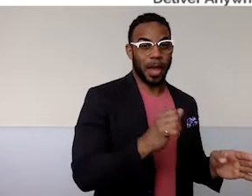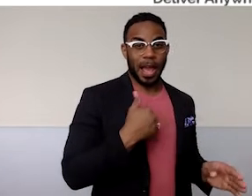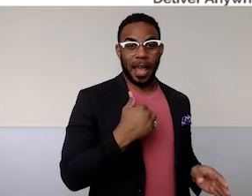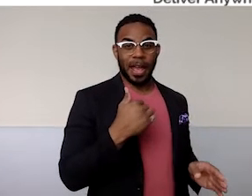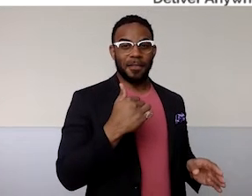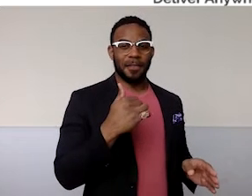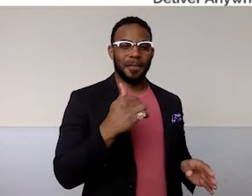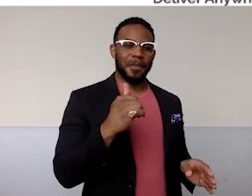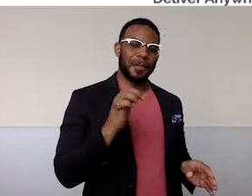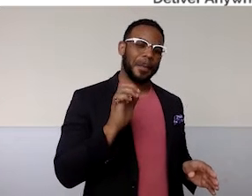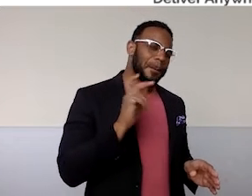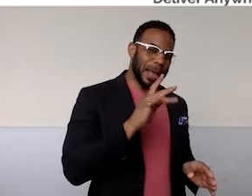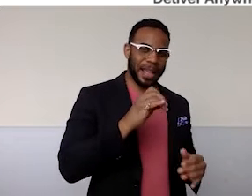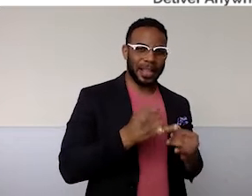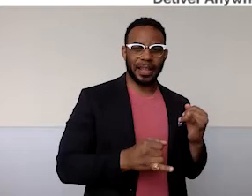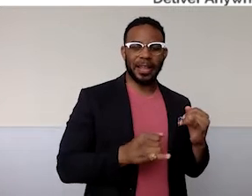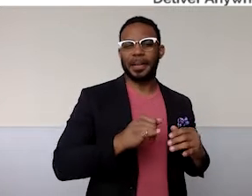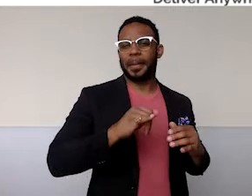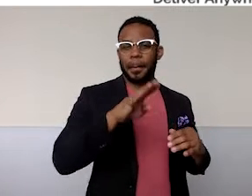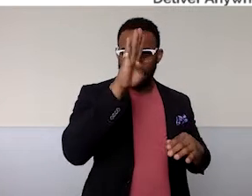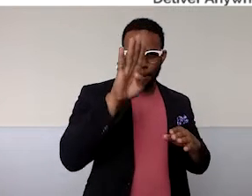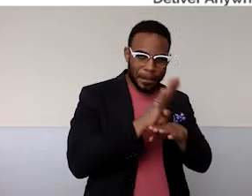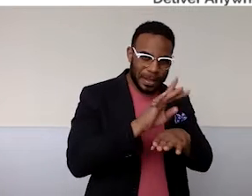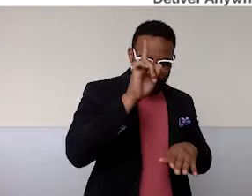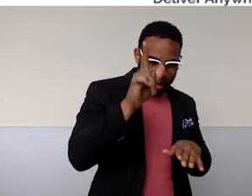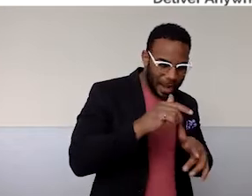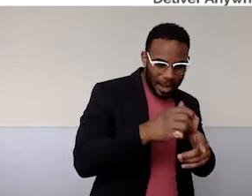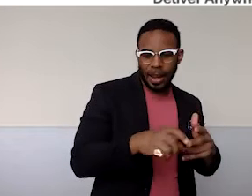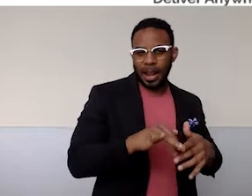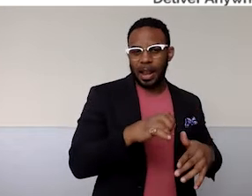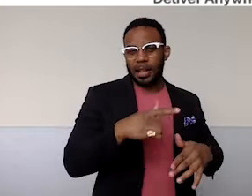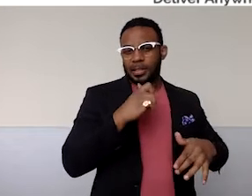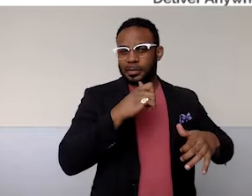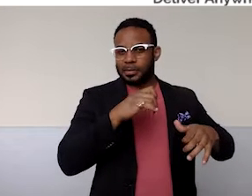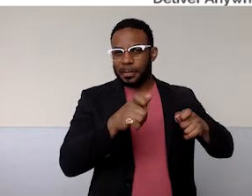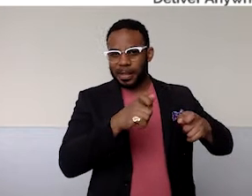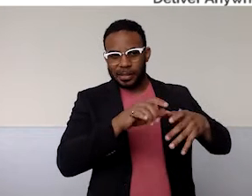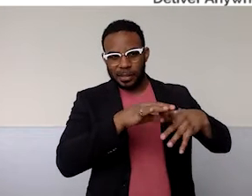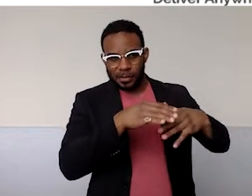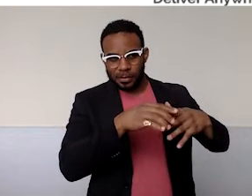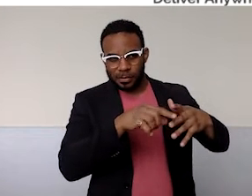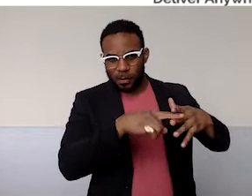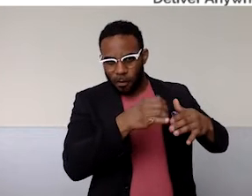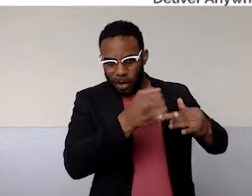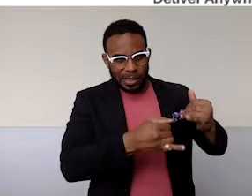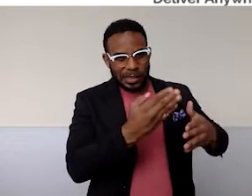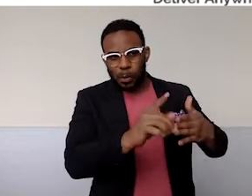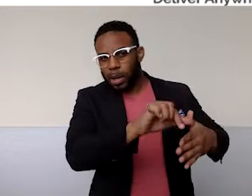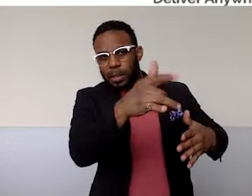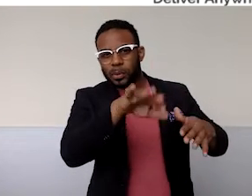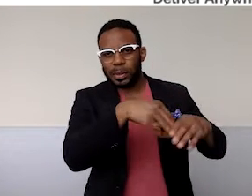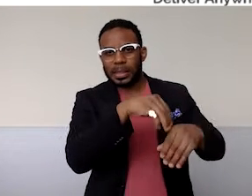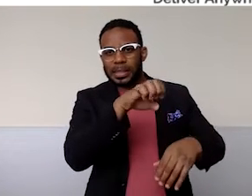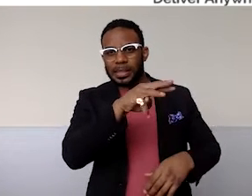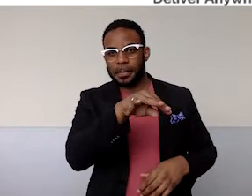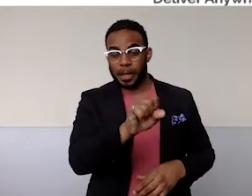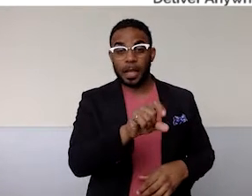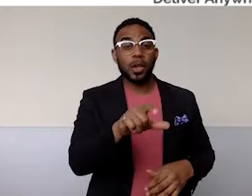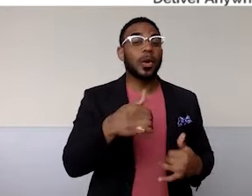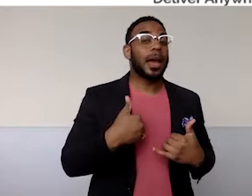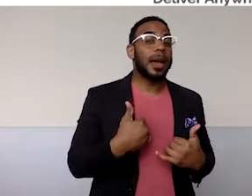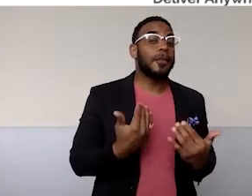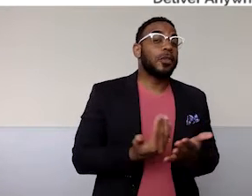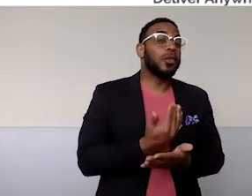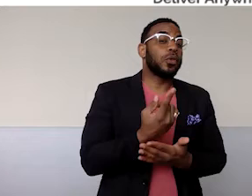the backend business logic that manages the content and your database somewhere else with Headless CMS. And then you have